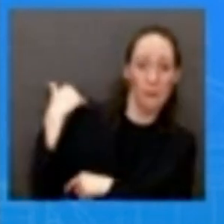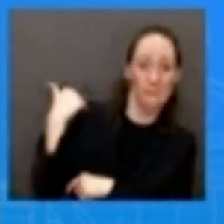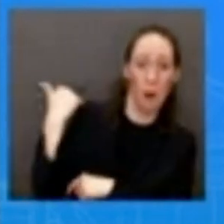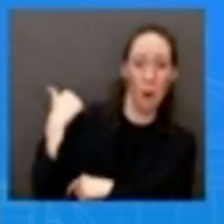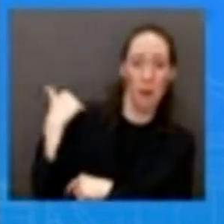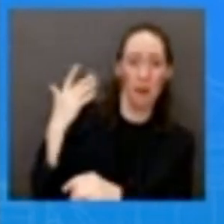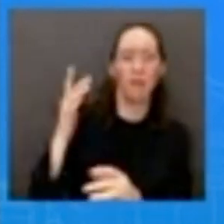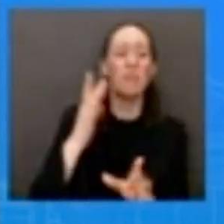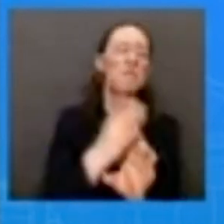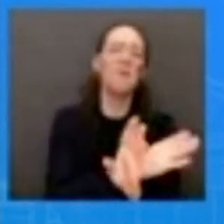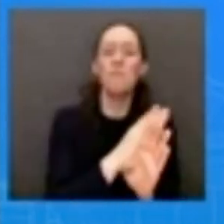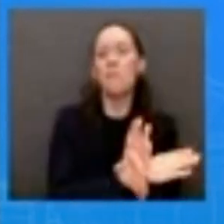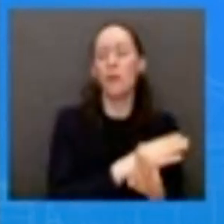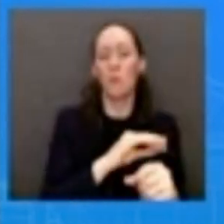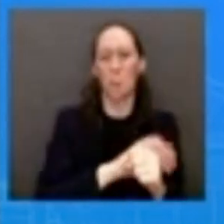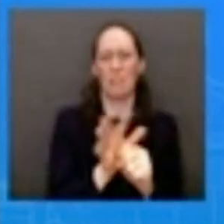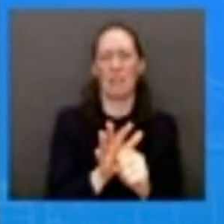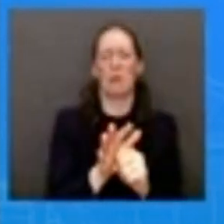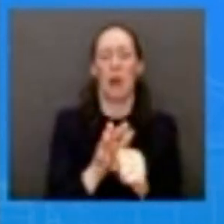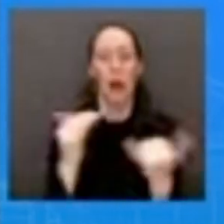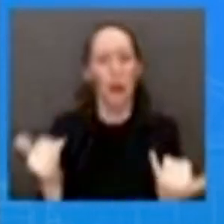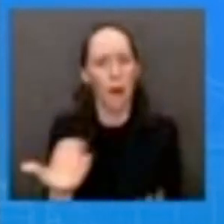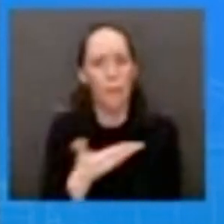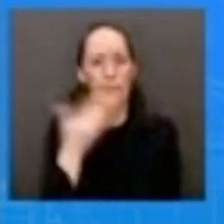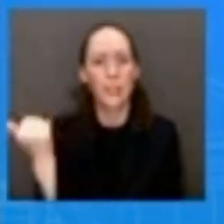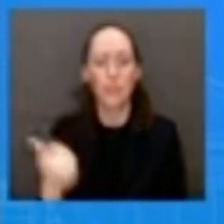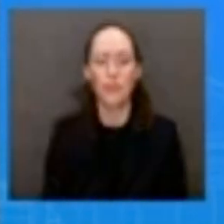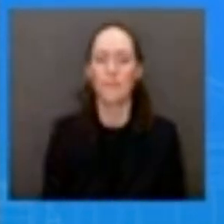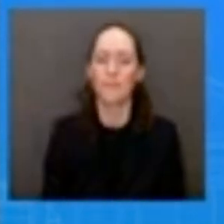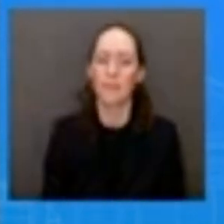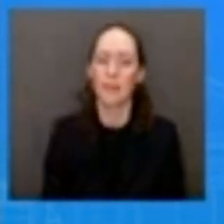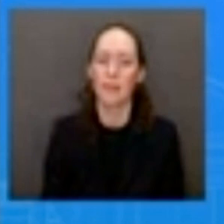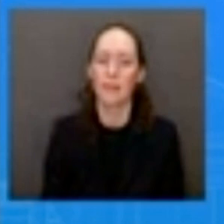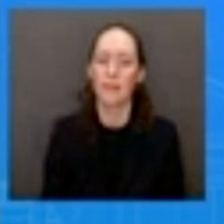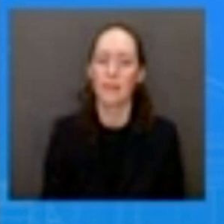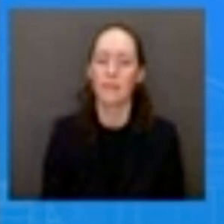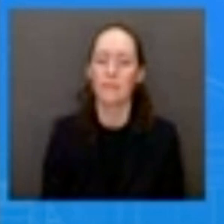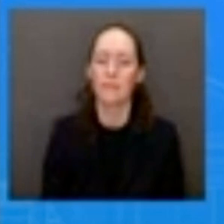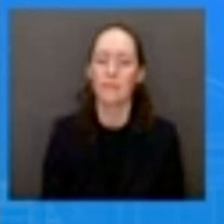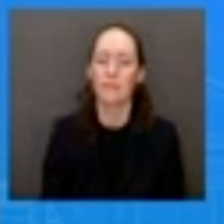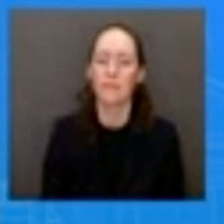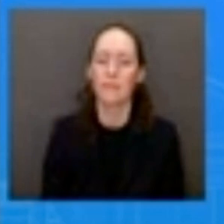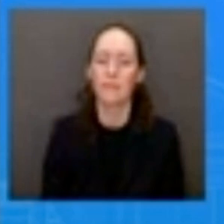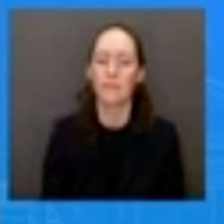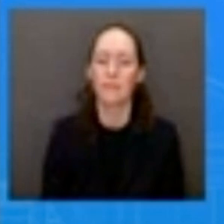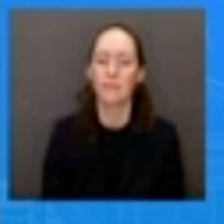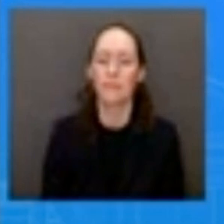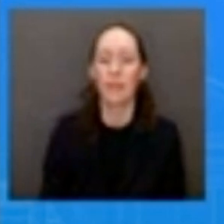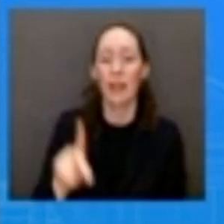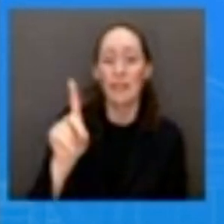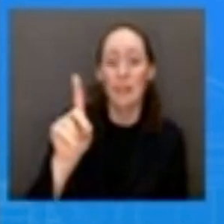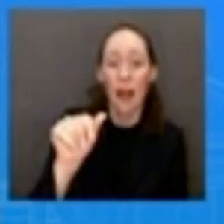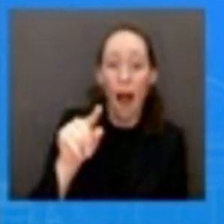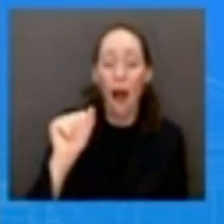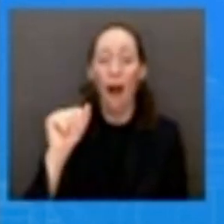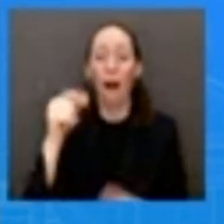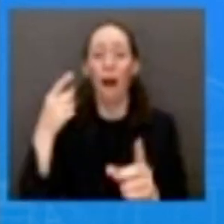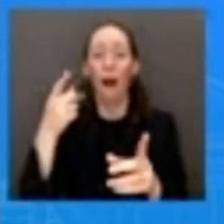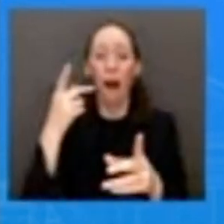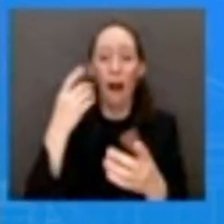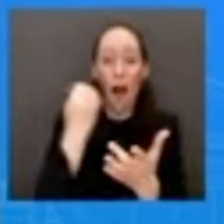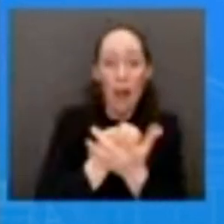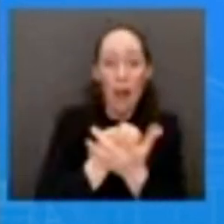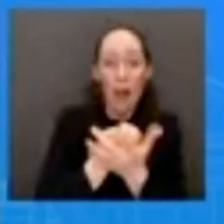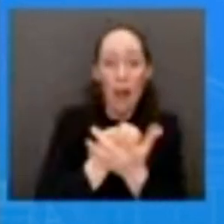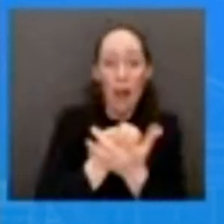are below the pre-pandemic levels as well. And so the data and the indicators, those economic indicators that I just laid out, shows us that, again, we're in